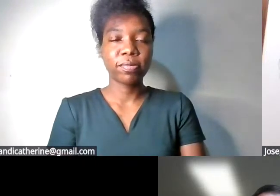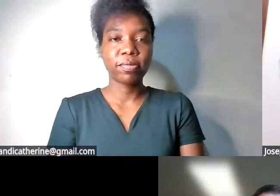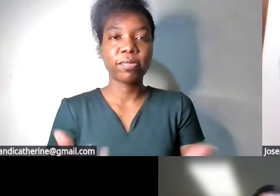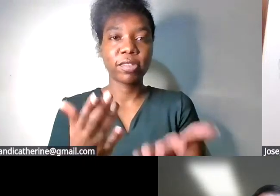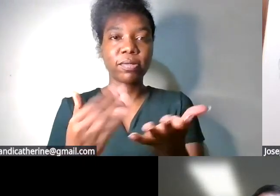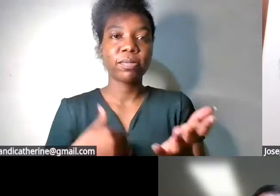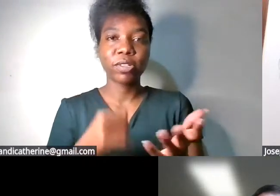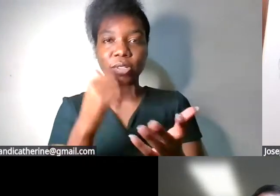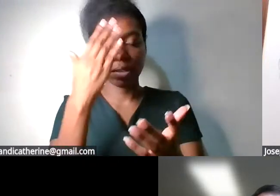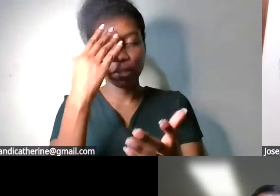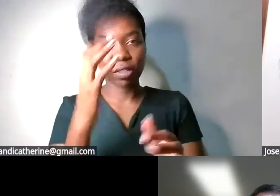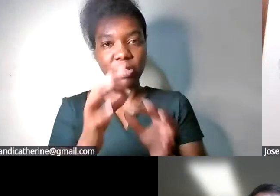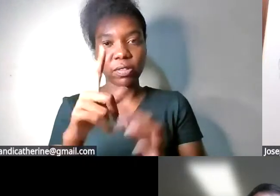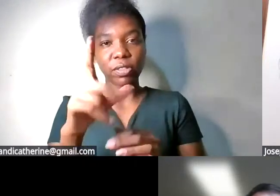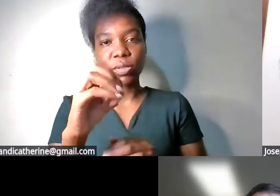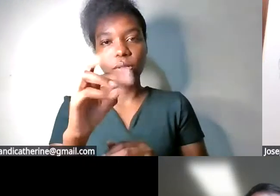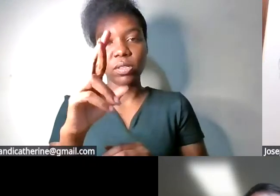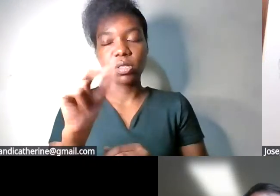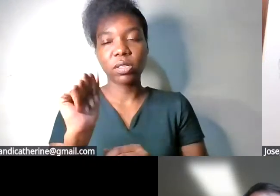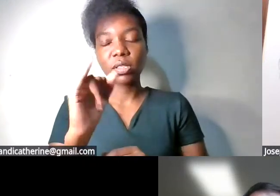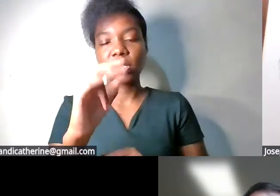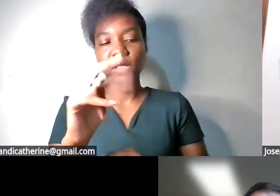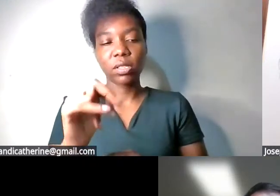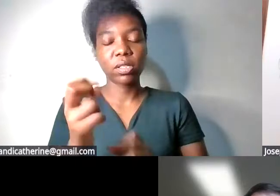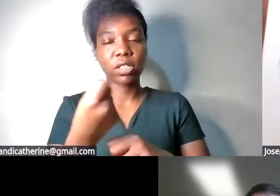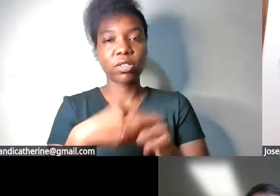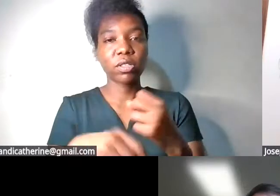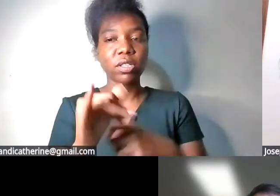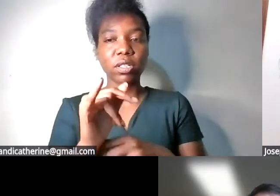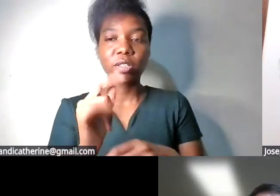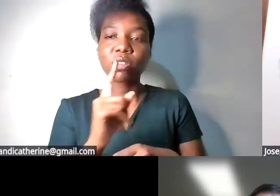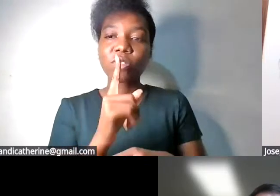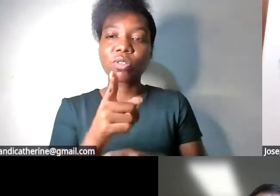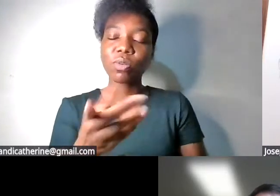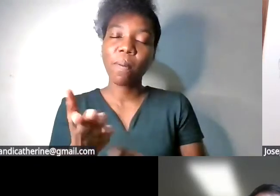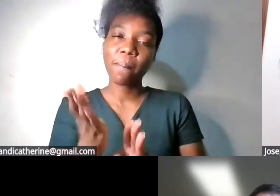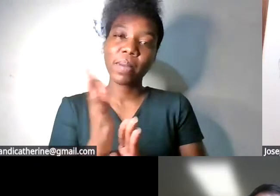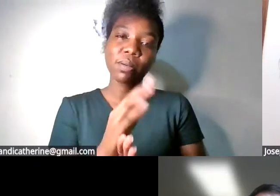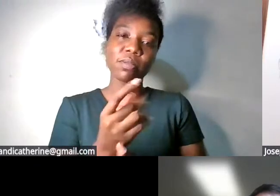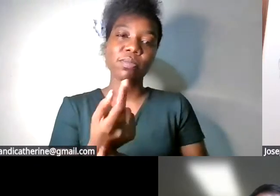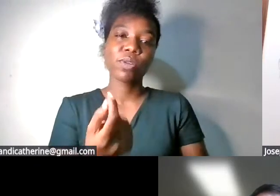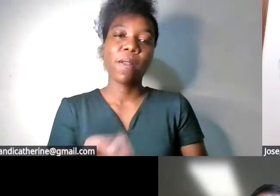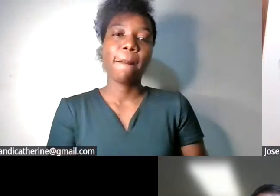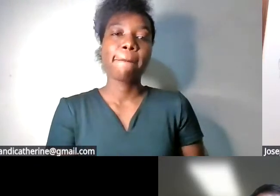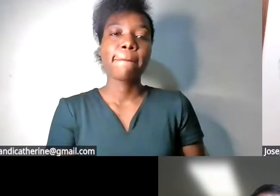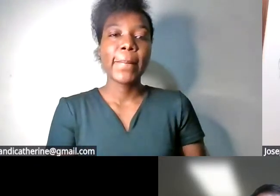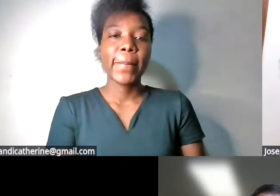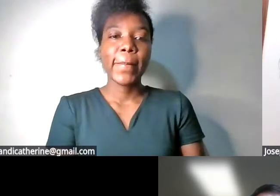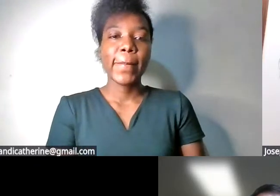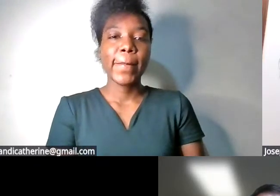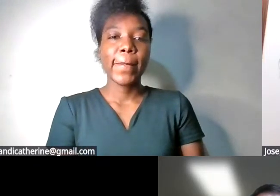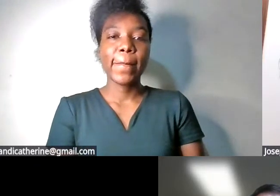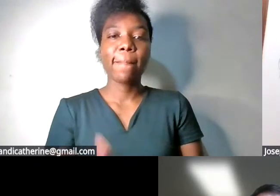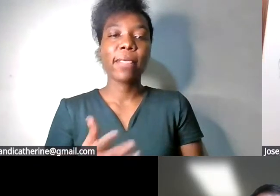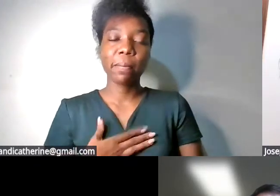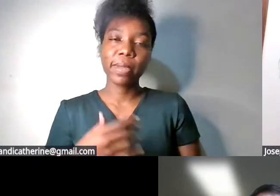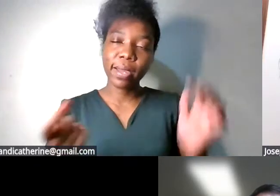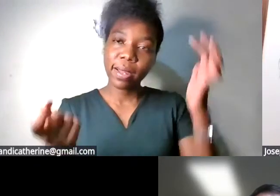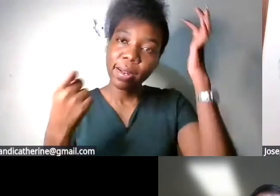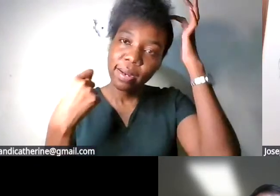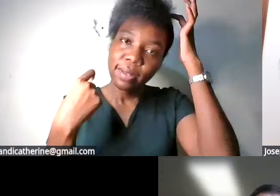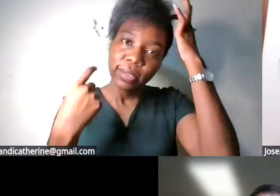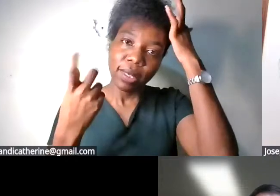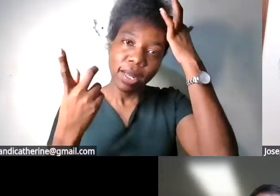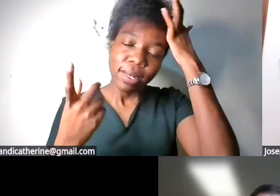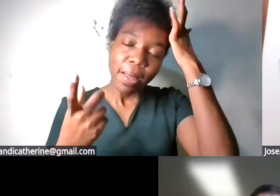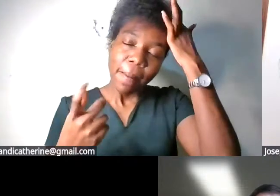that. There's somebody who's saying, please back up a little. I understand, let's say my child is in